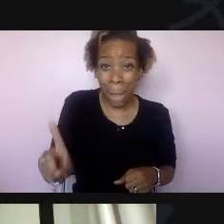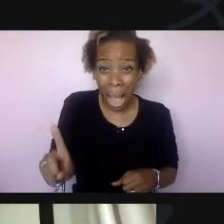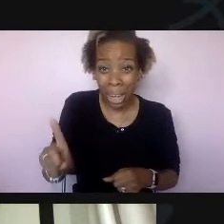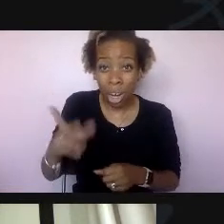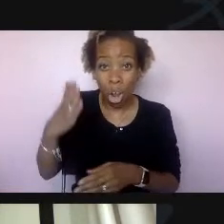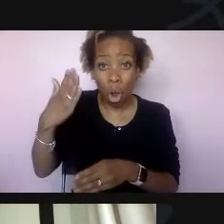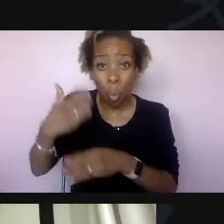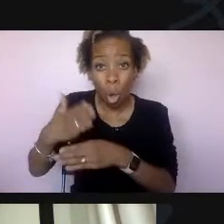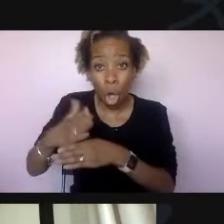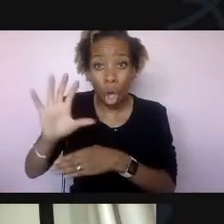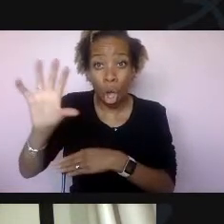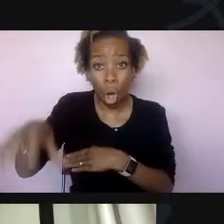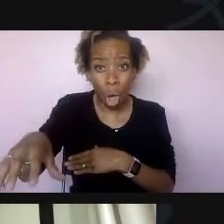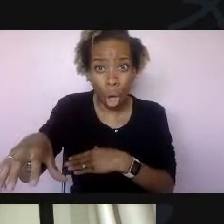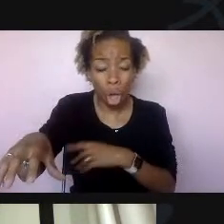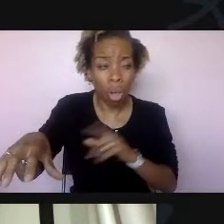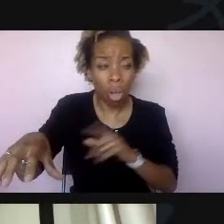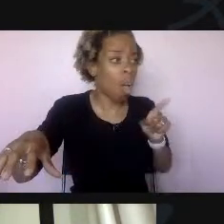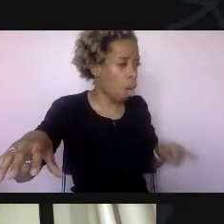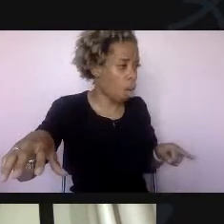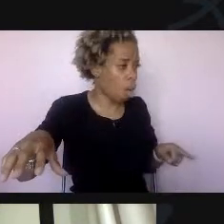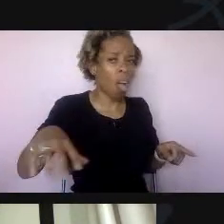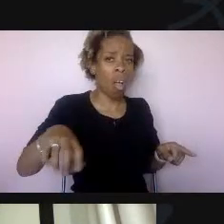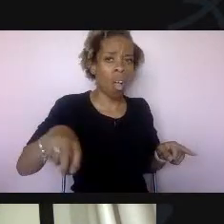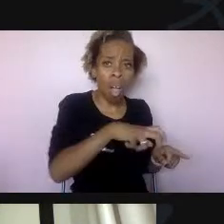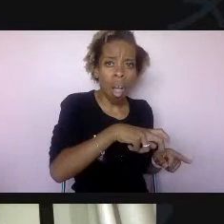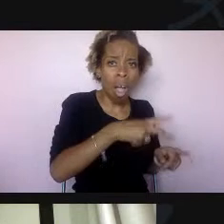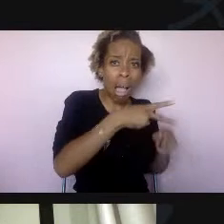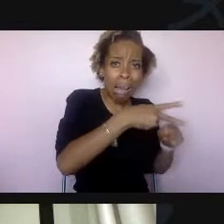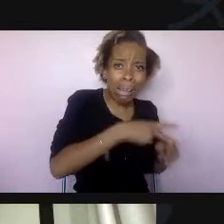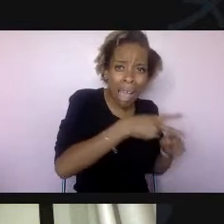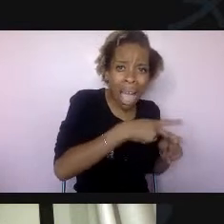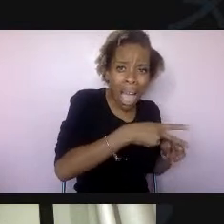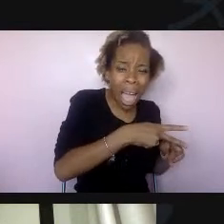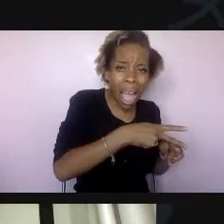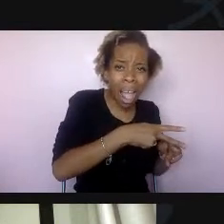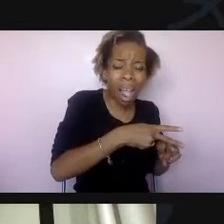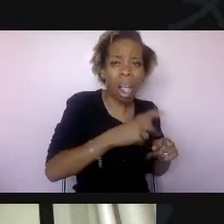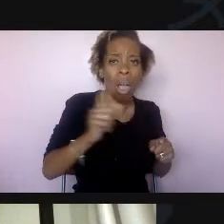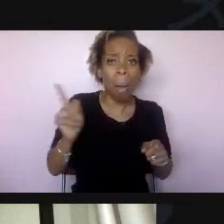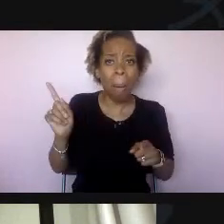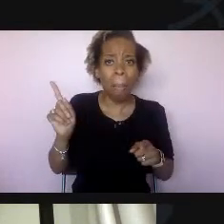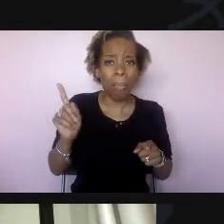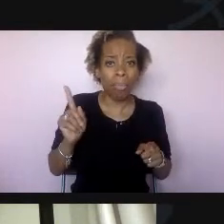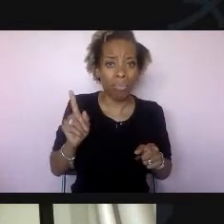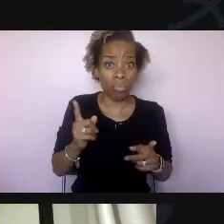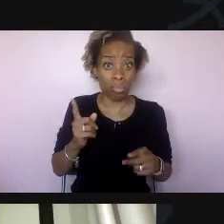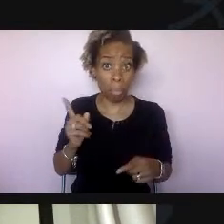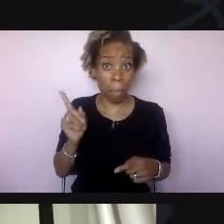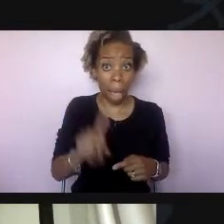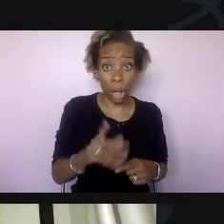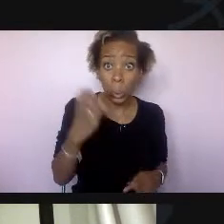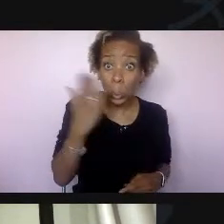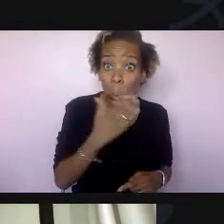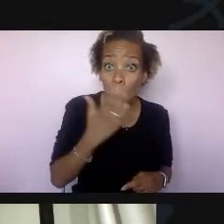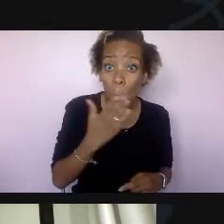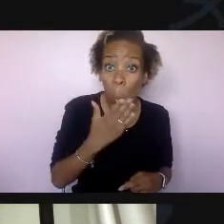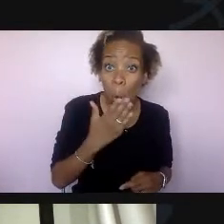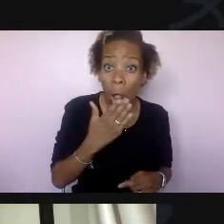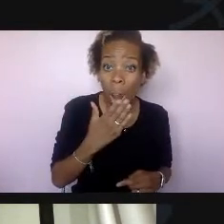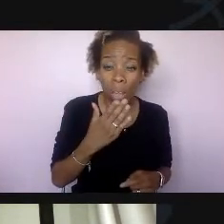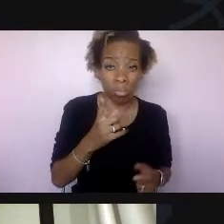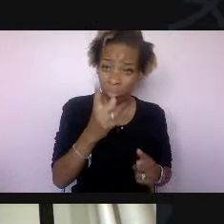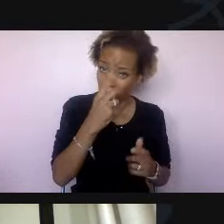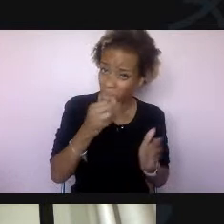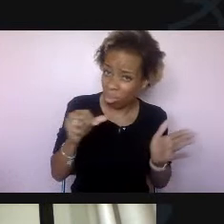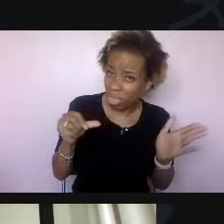also having to maybe juggle caring responsibilities. I think the return to school for schools and kids at school is going to actually be a really difficult